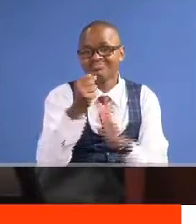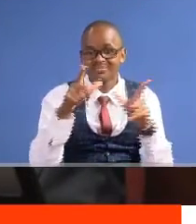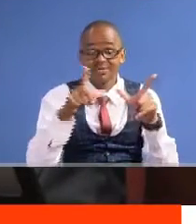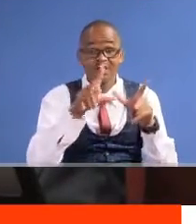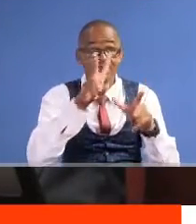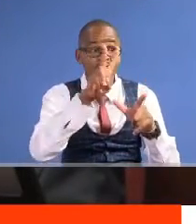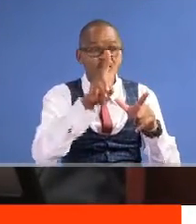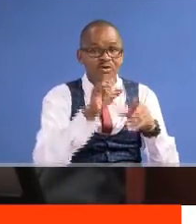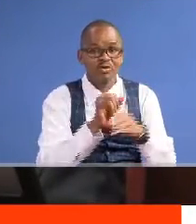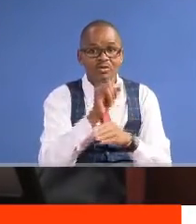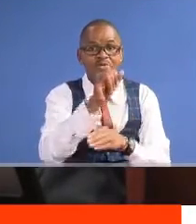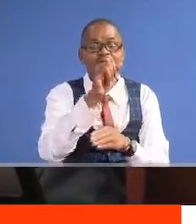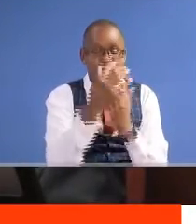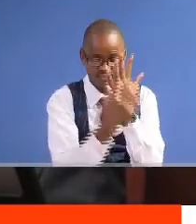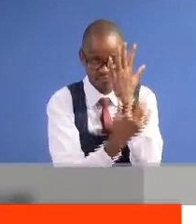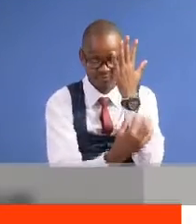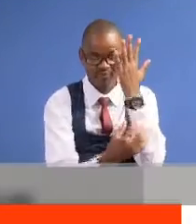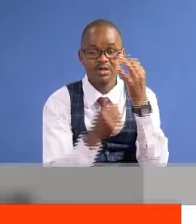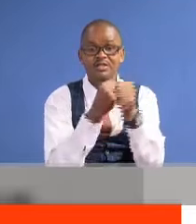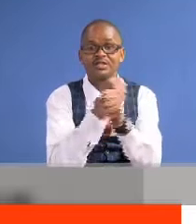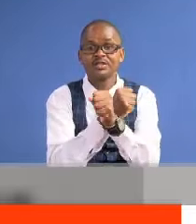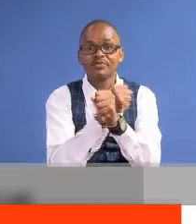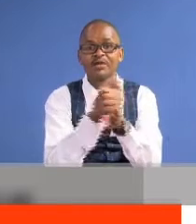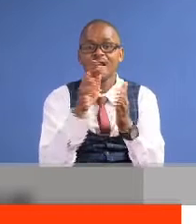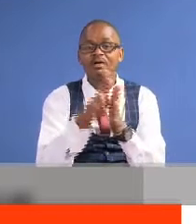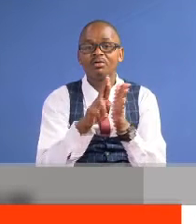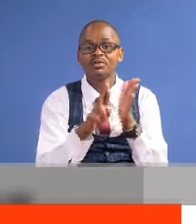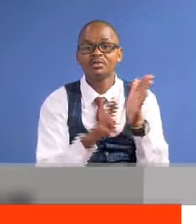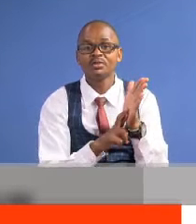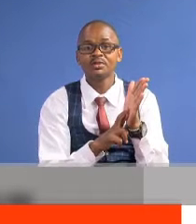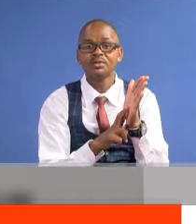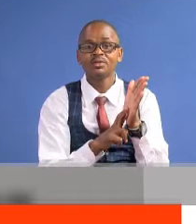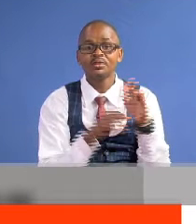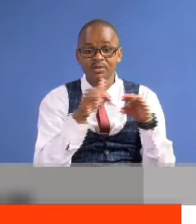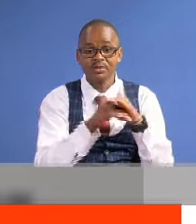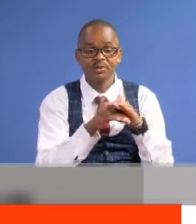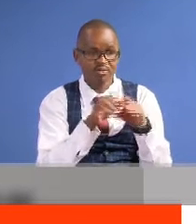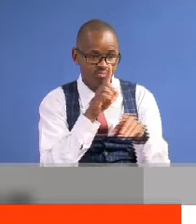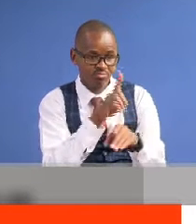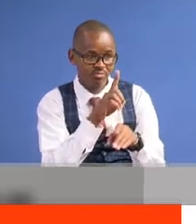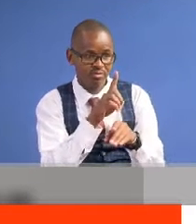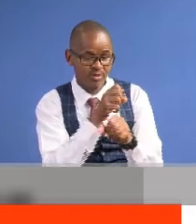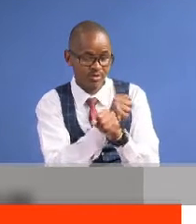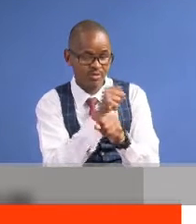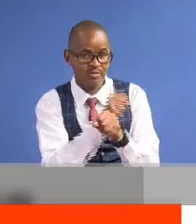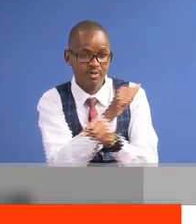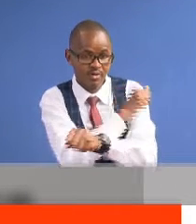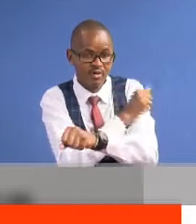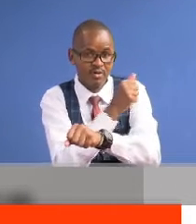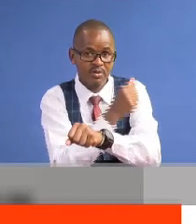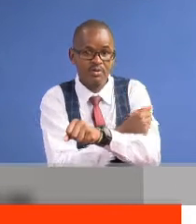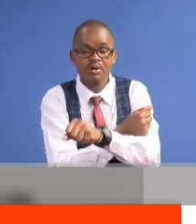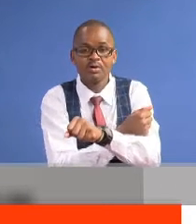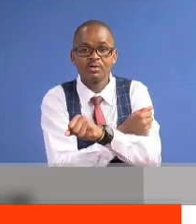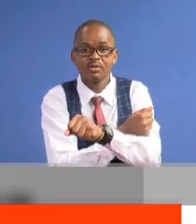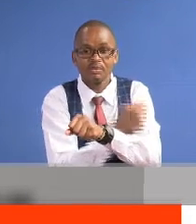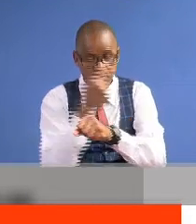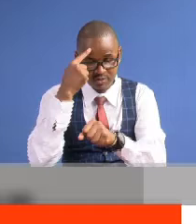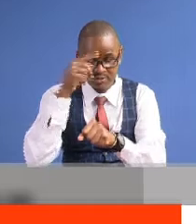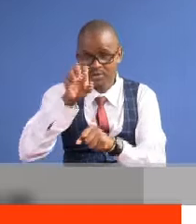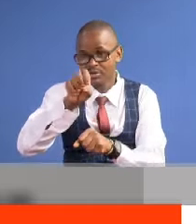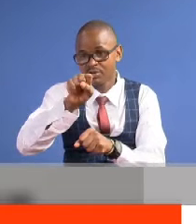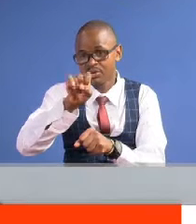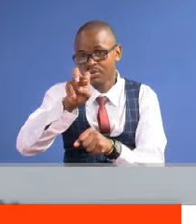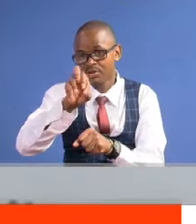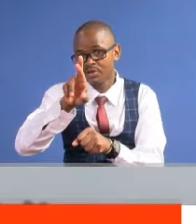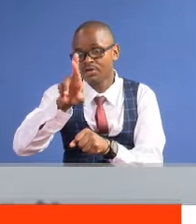of 2 airlines over poor safety records. In a press release, the Kenya Civil Aviation Authority has flexed its muscles on Silverstone